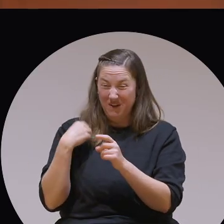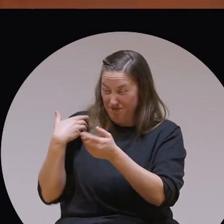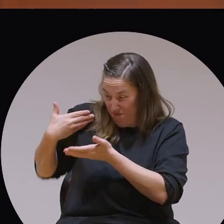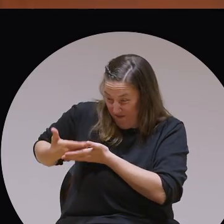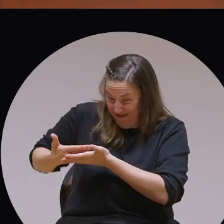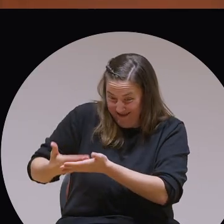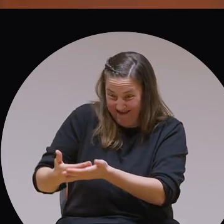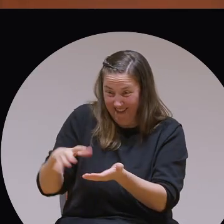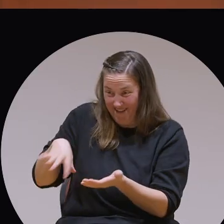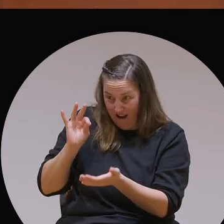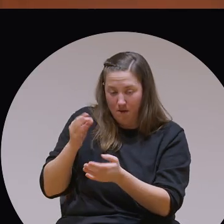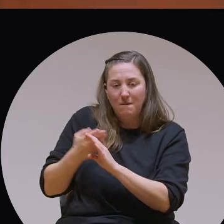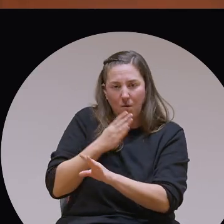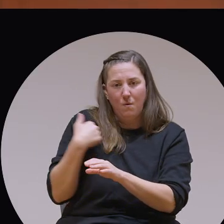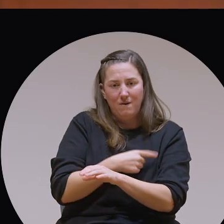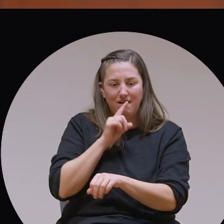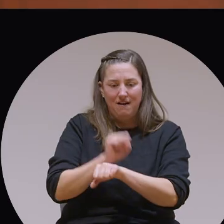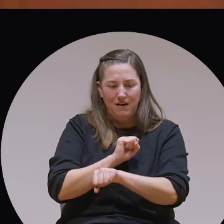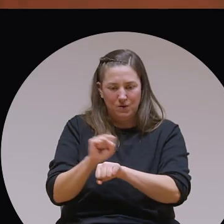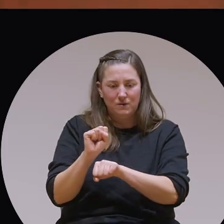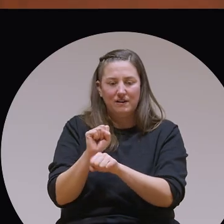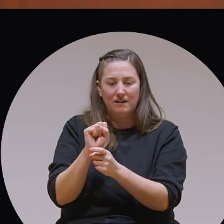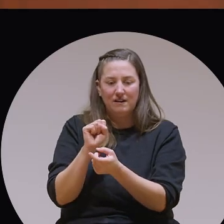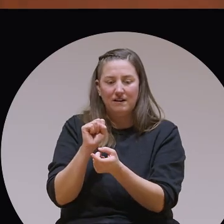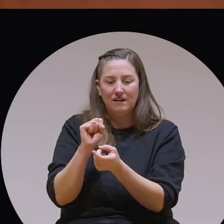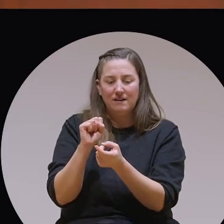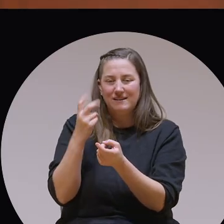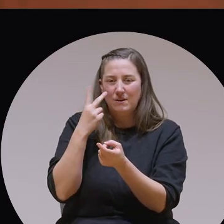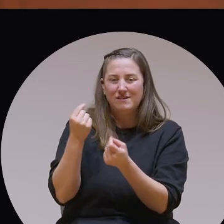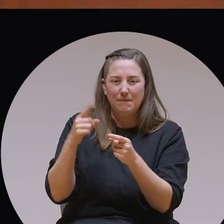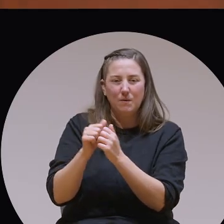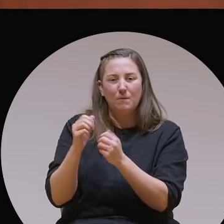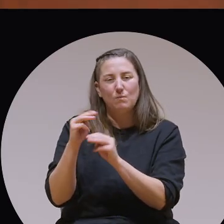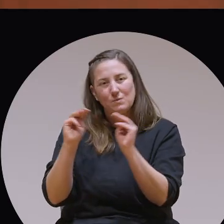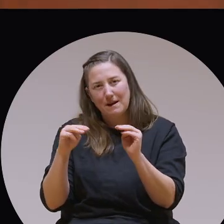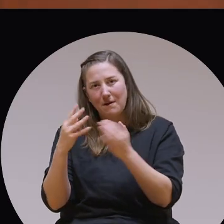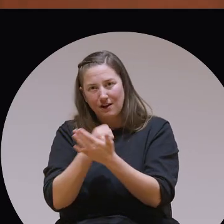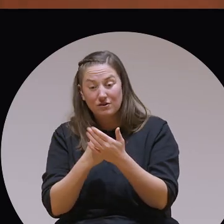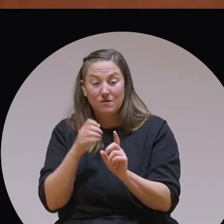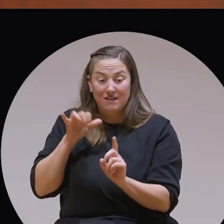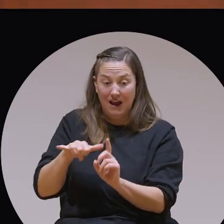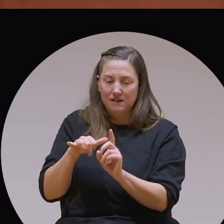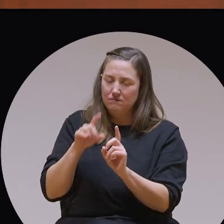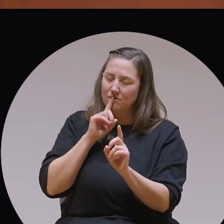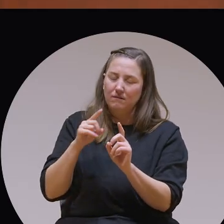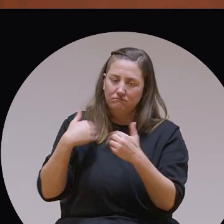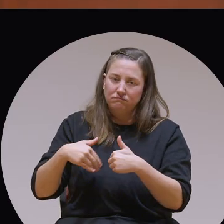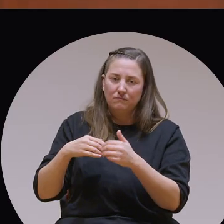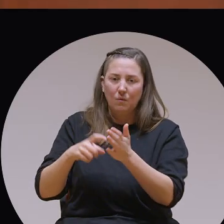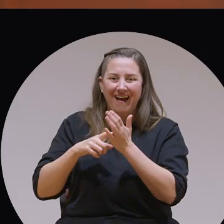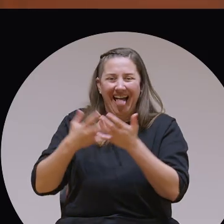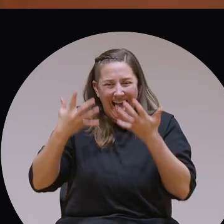of that before we were prepared to buy it and accession it to the museum's collection. So that's the amount of detail we go into before we're